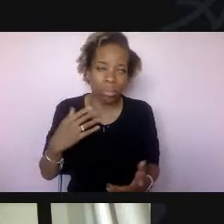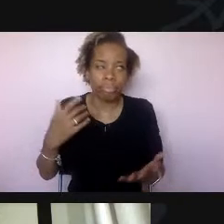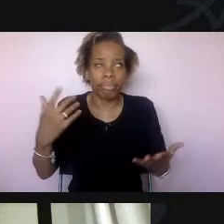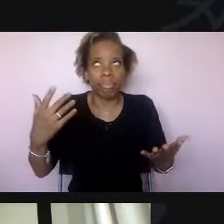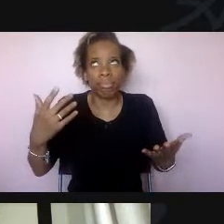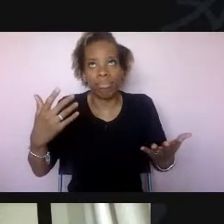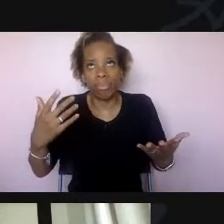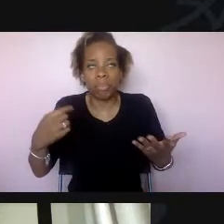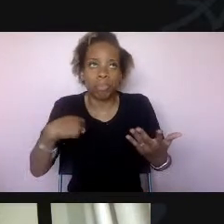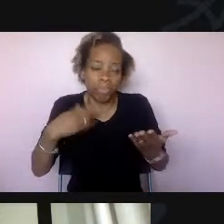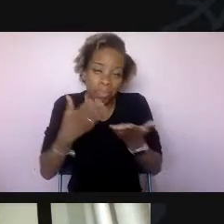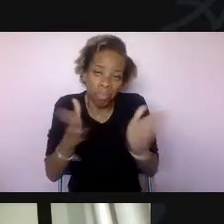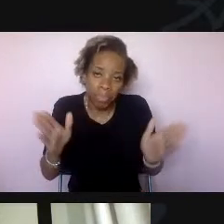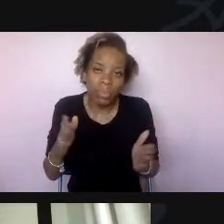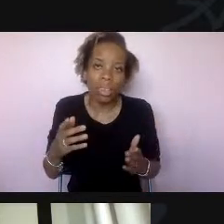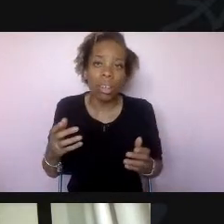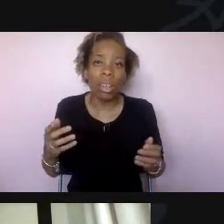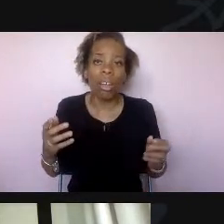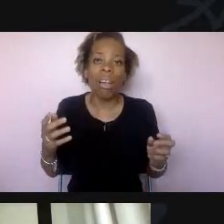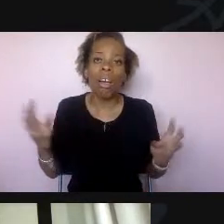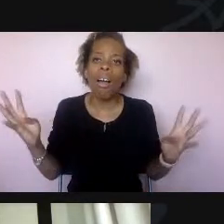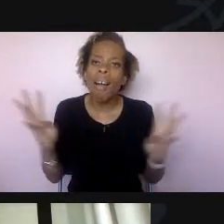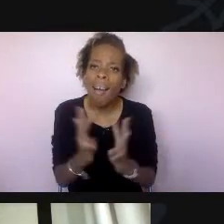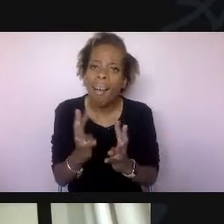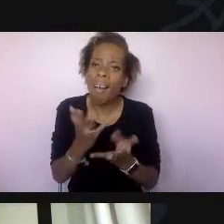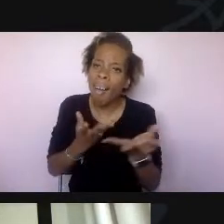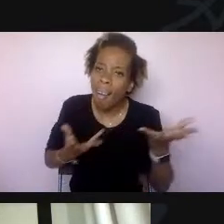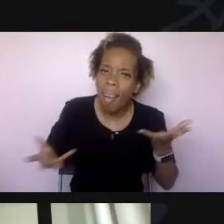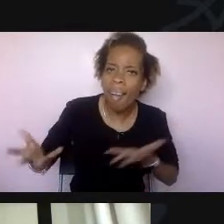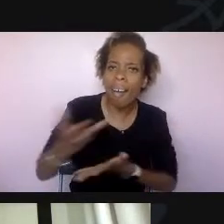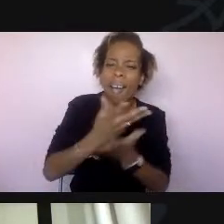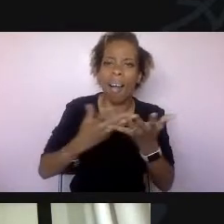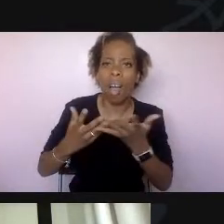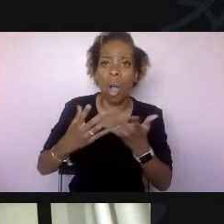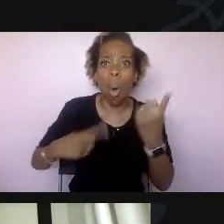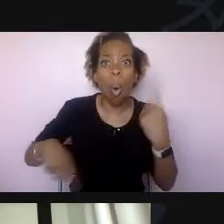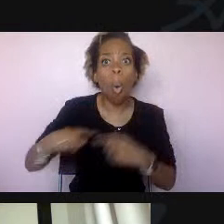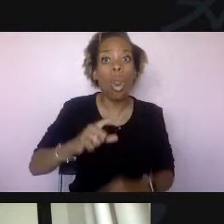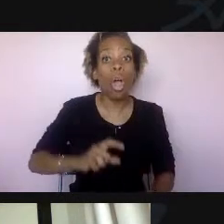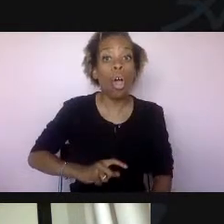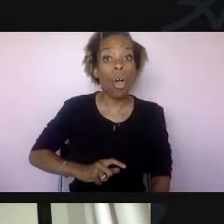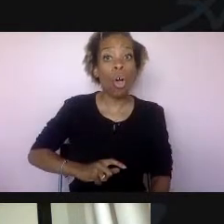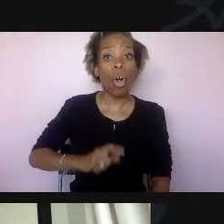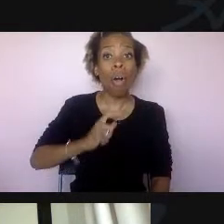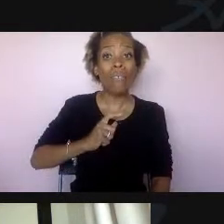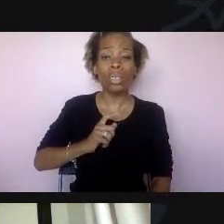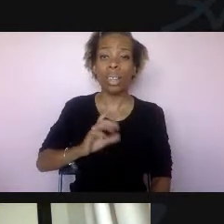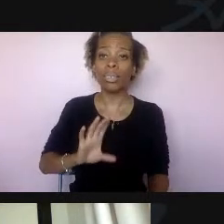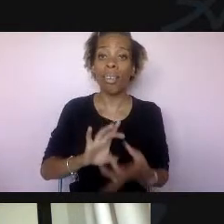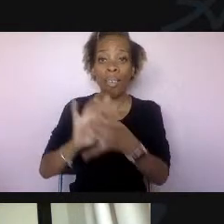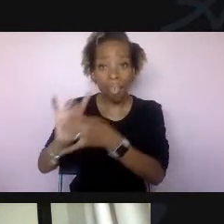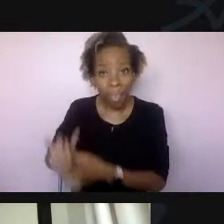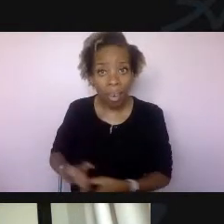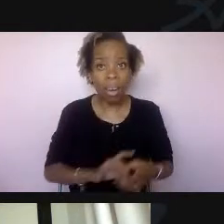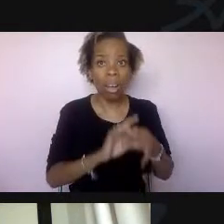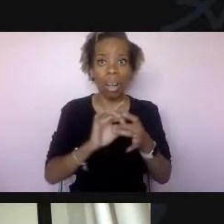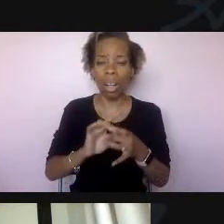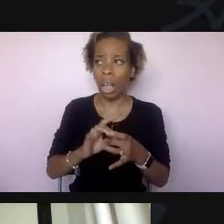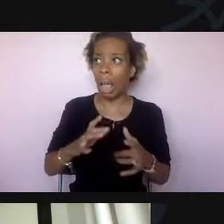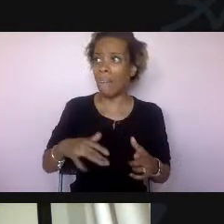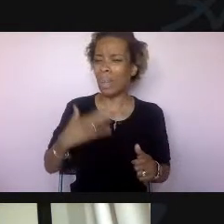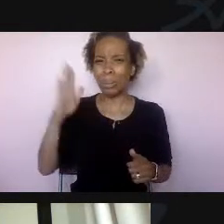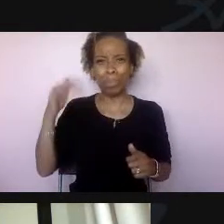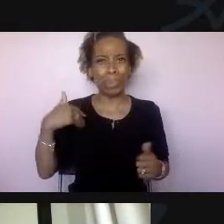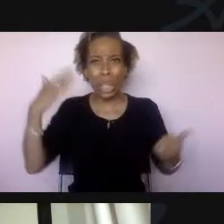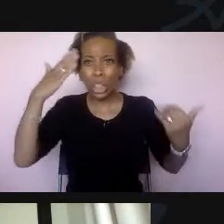doing at the moment. We need to feel confident that we can have that conversation and not feel that we're going to be beaten up.